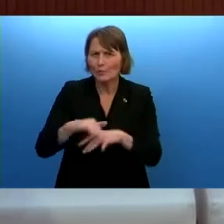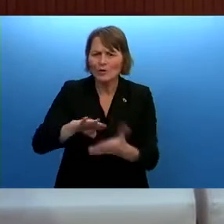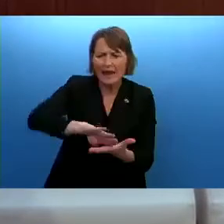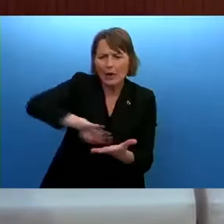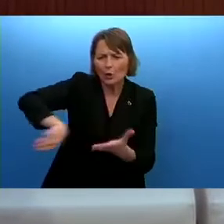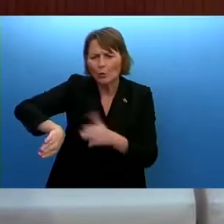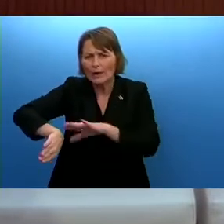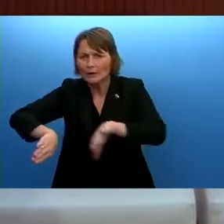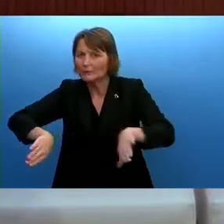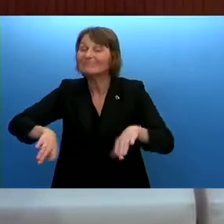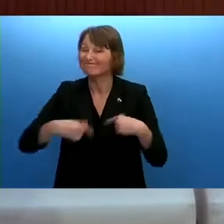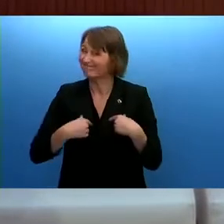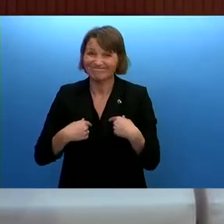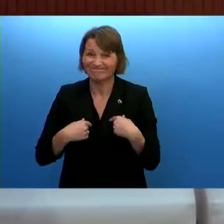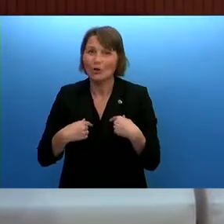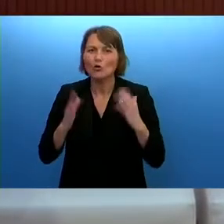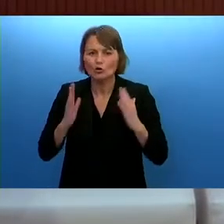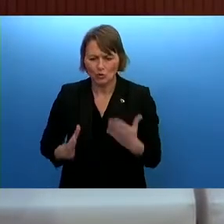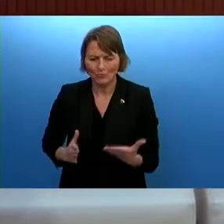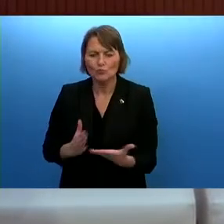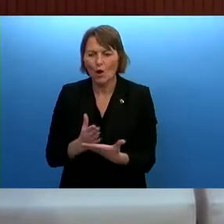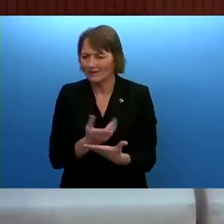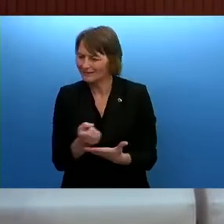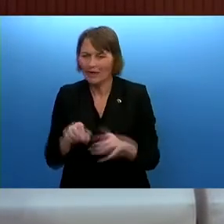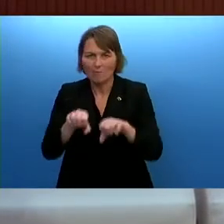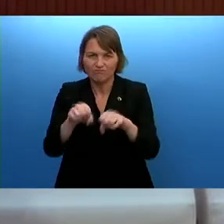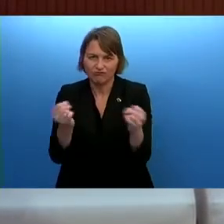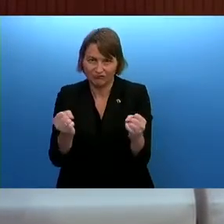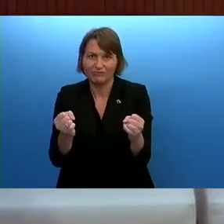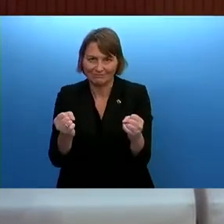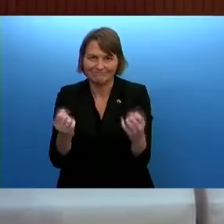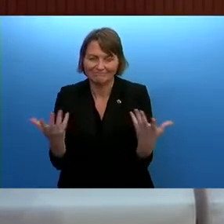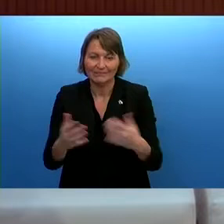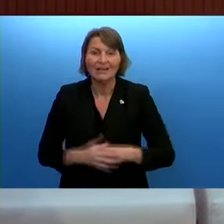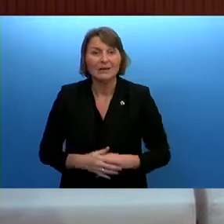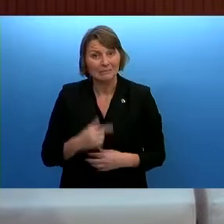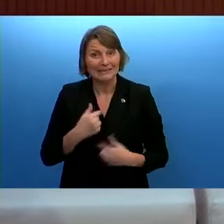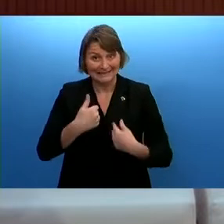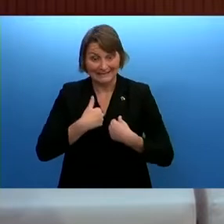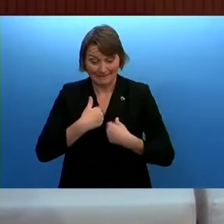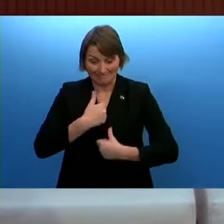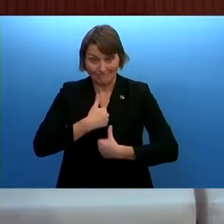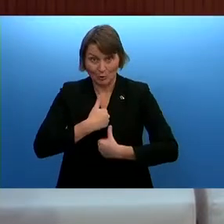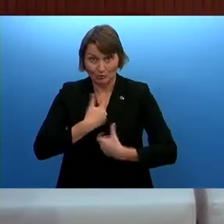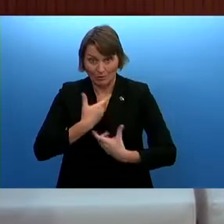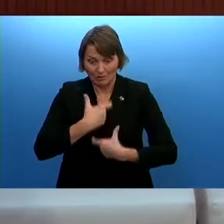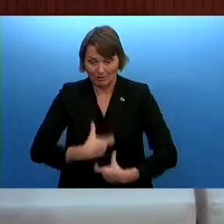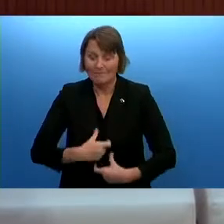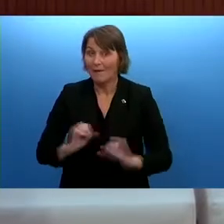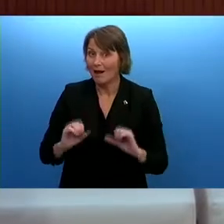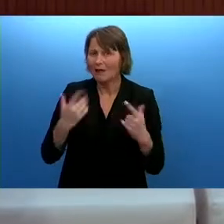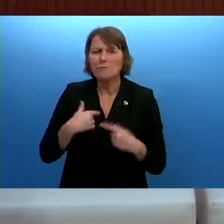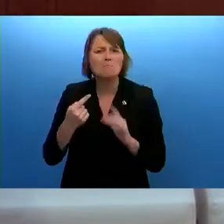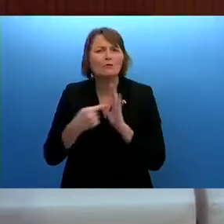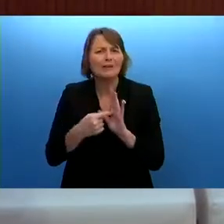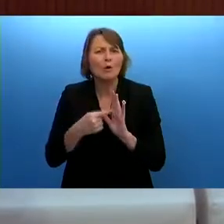it undermines the human rights of all of us. I've seen that in my own personal life, where I have an aunt who